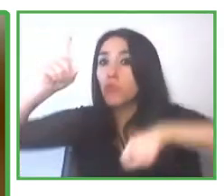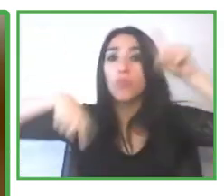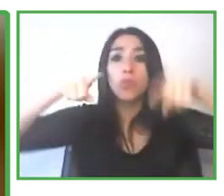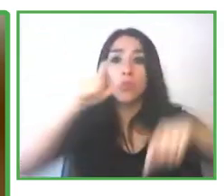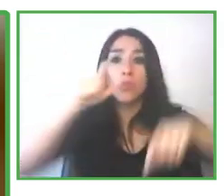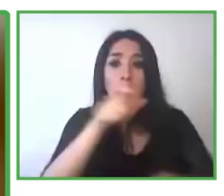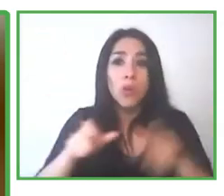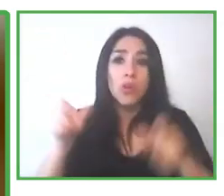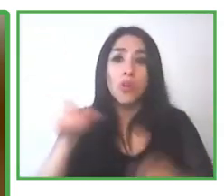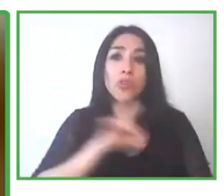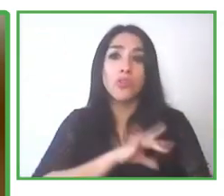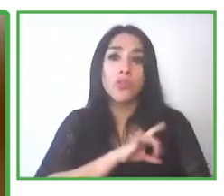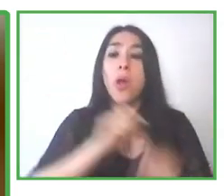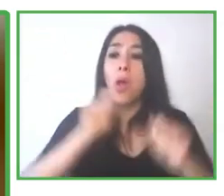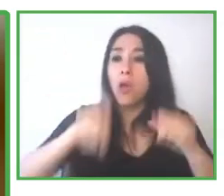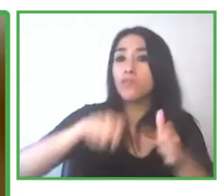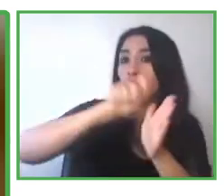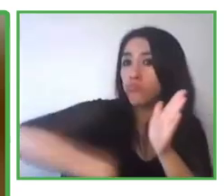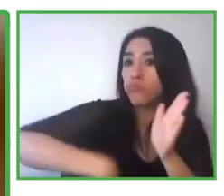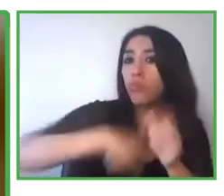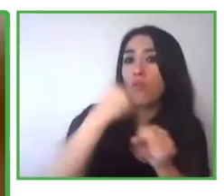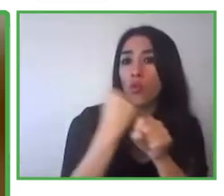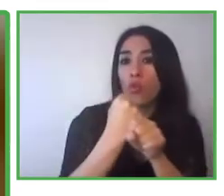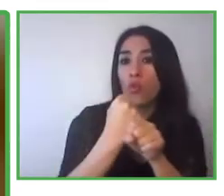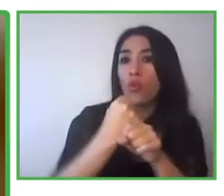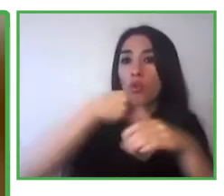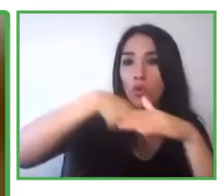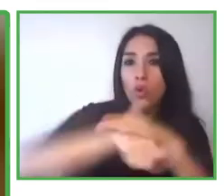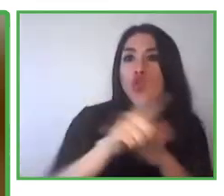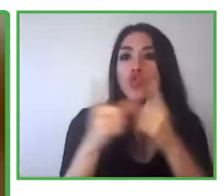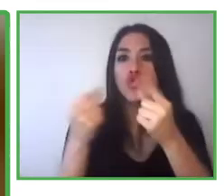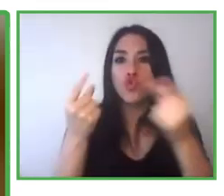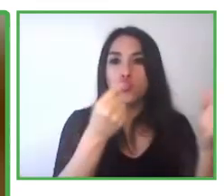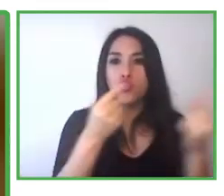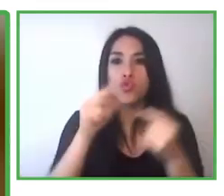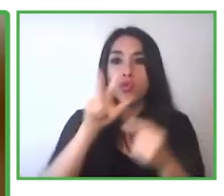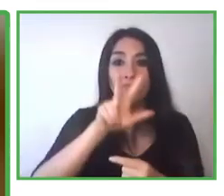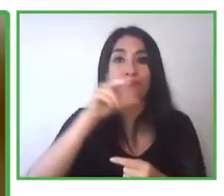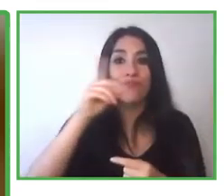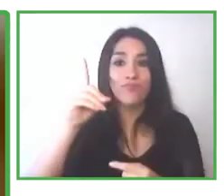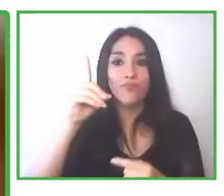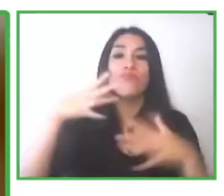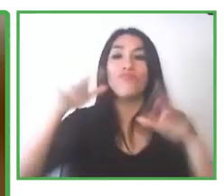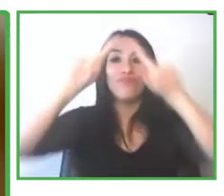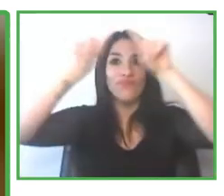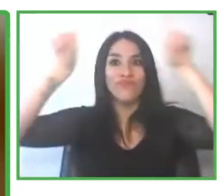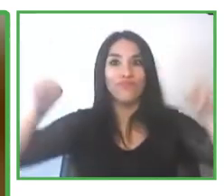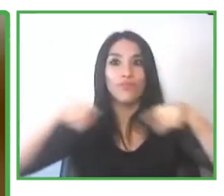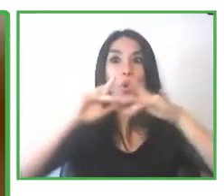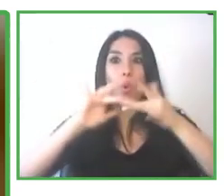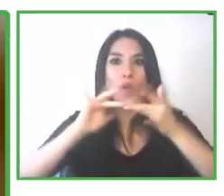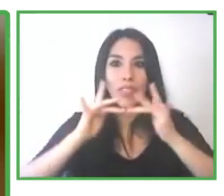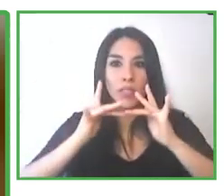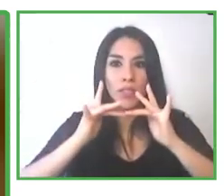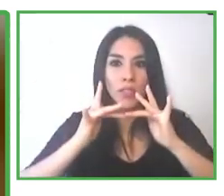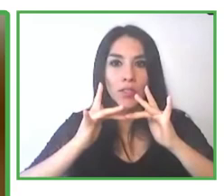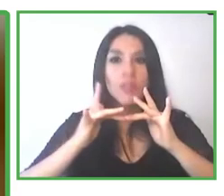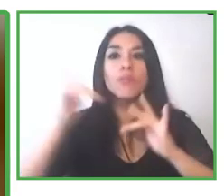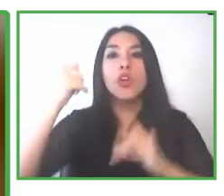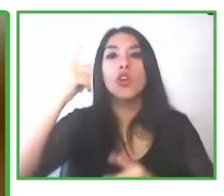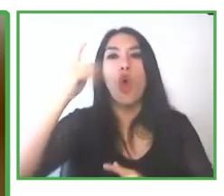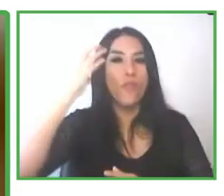of these activities involve the access to the Accesibilitas platform, the Accesibilitas portal, where all